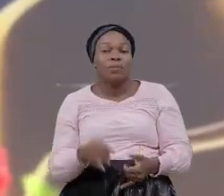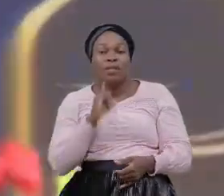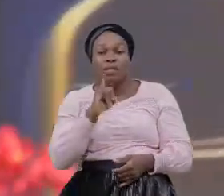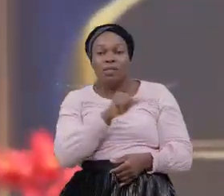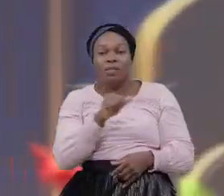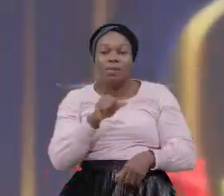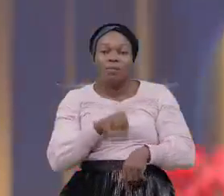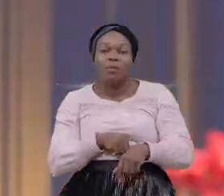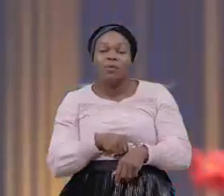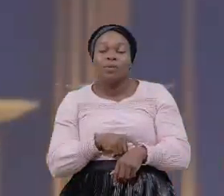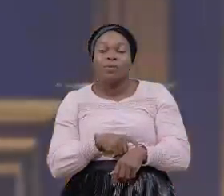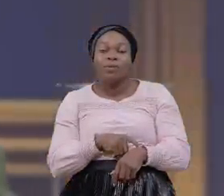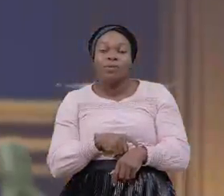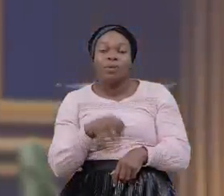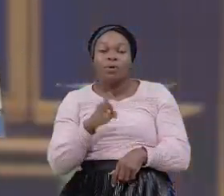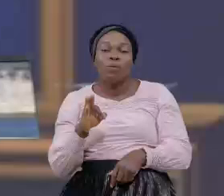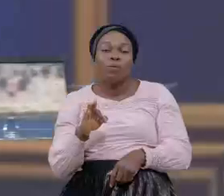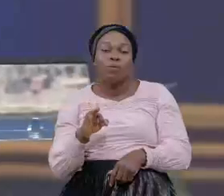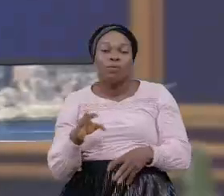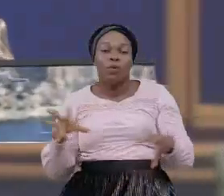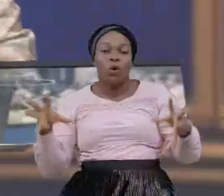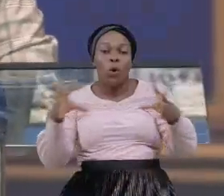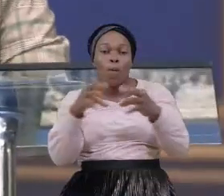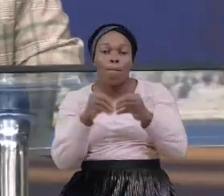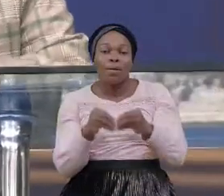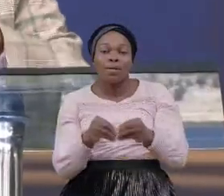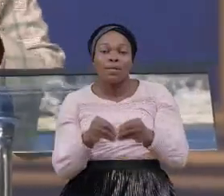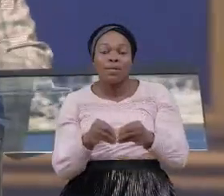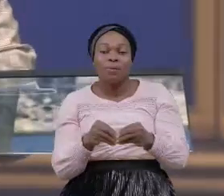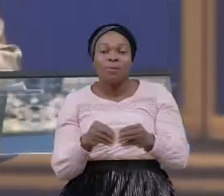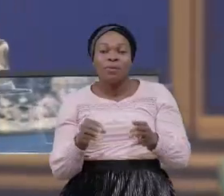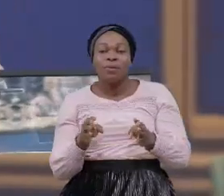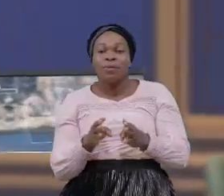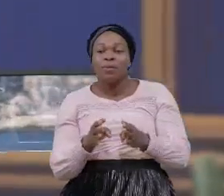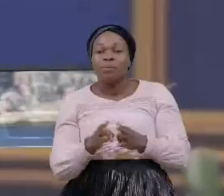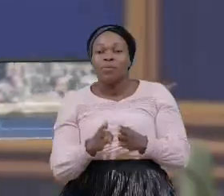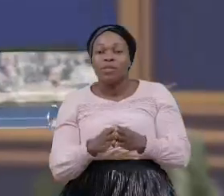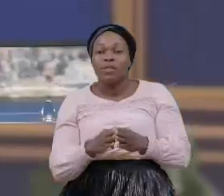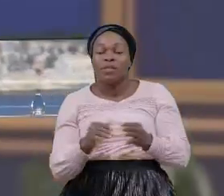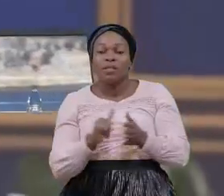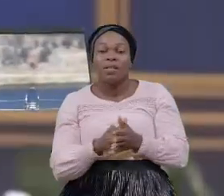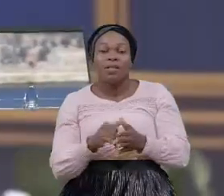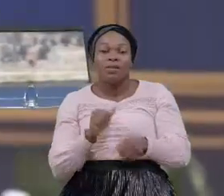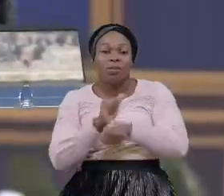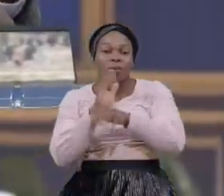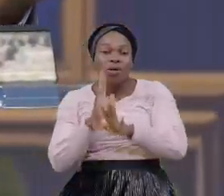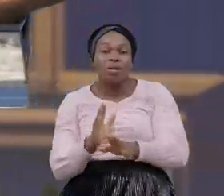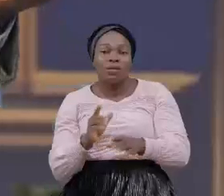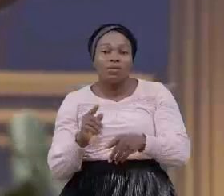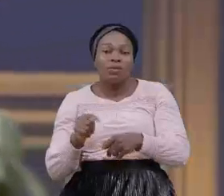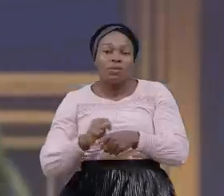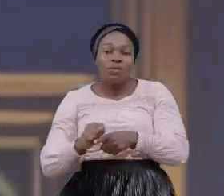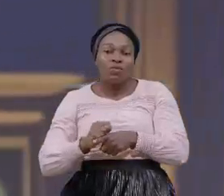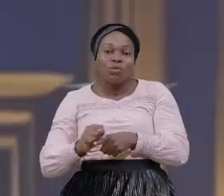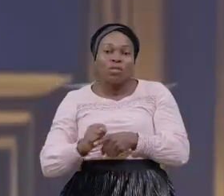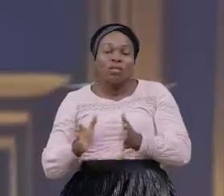have our workers training globally at this time. We also